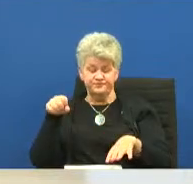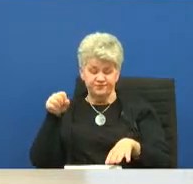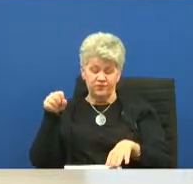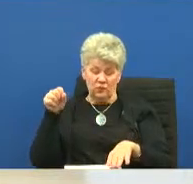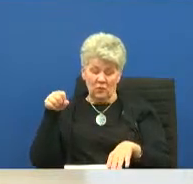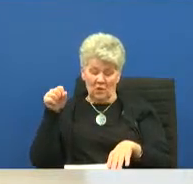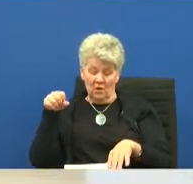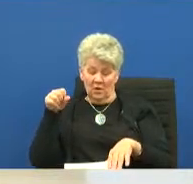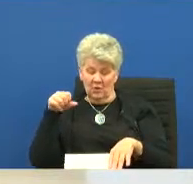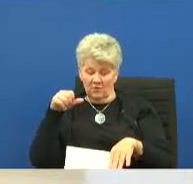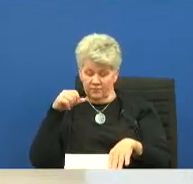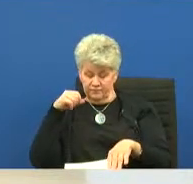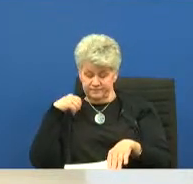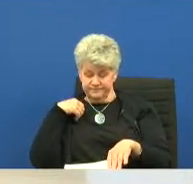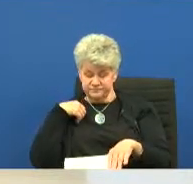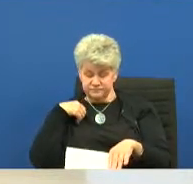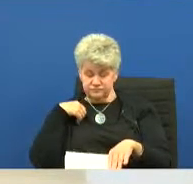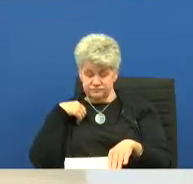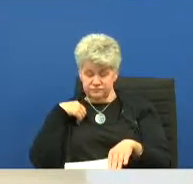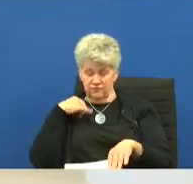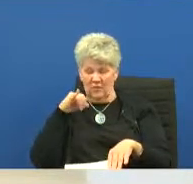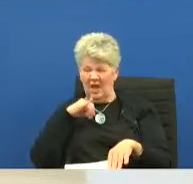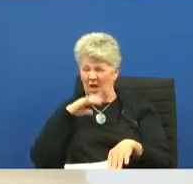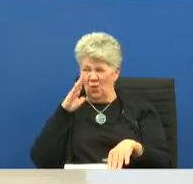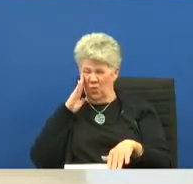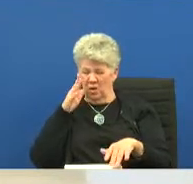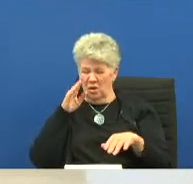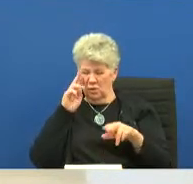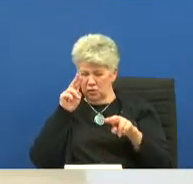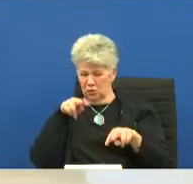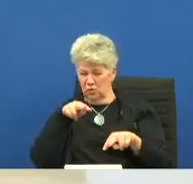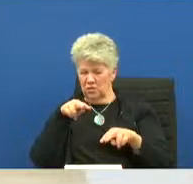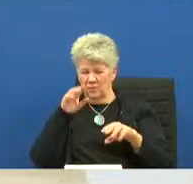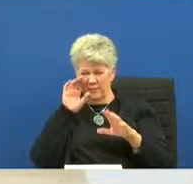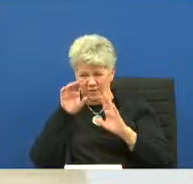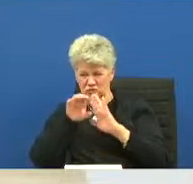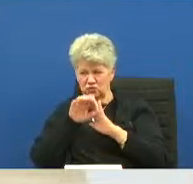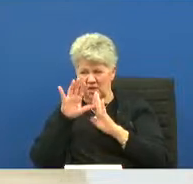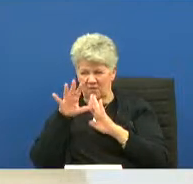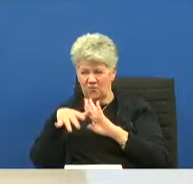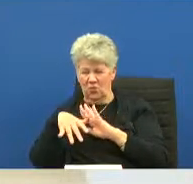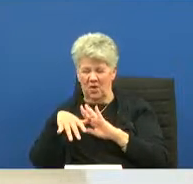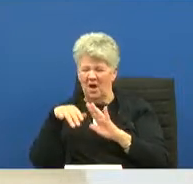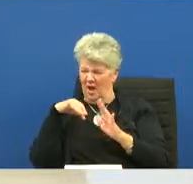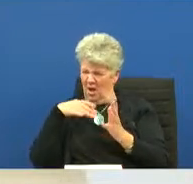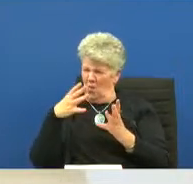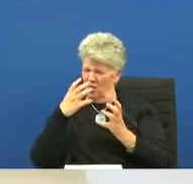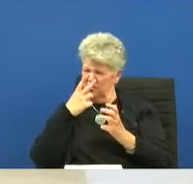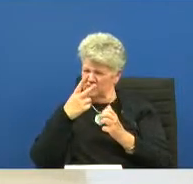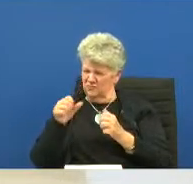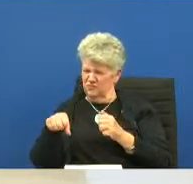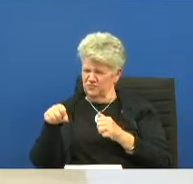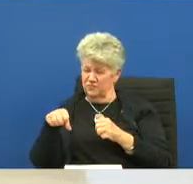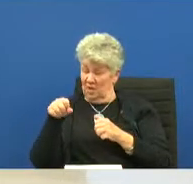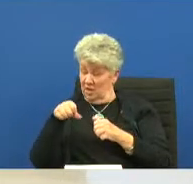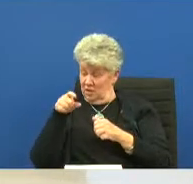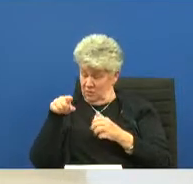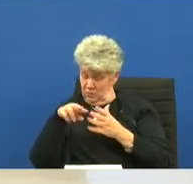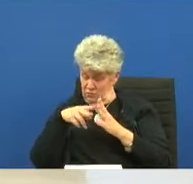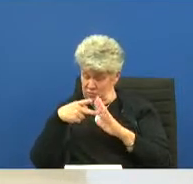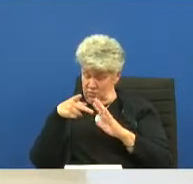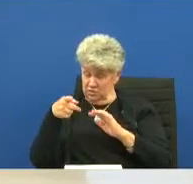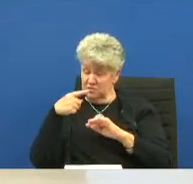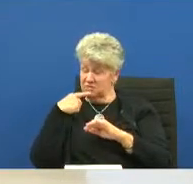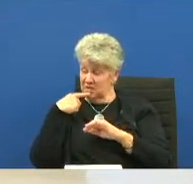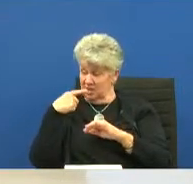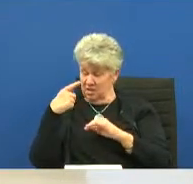get that from my legislative assistant. If not, I'll get it from you. But I would like to see that property. And basically, what you're telling me is that